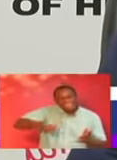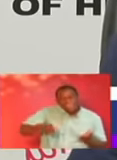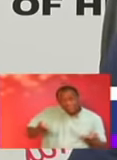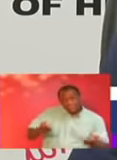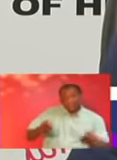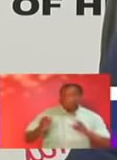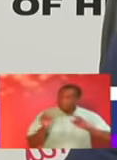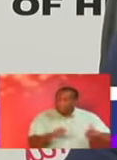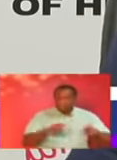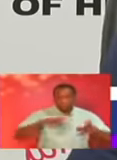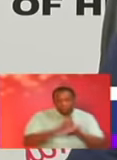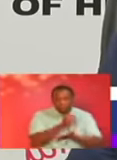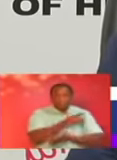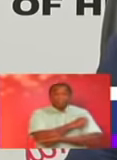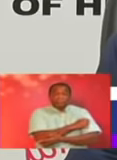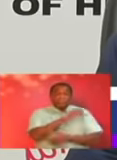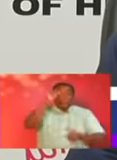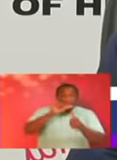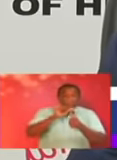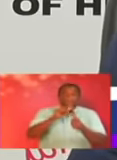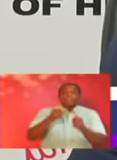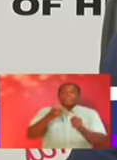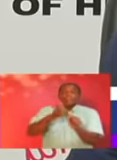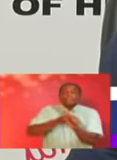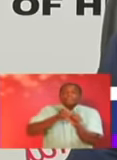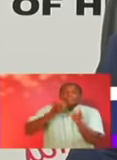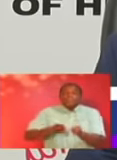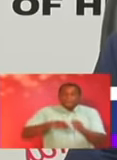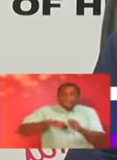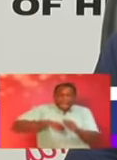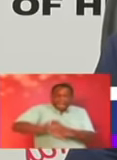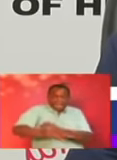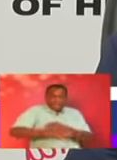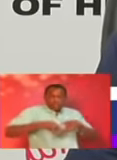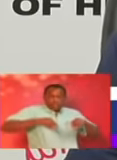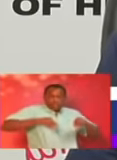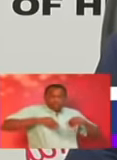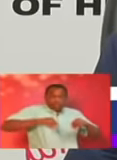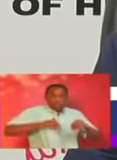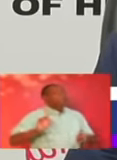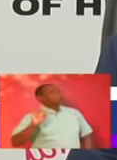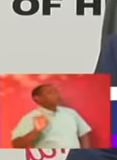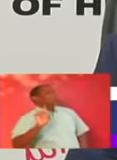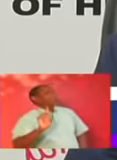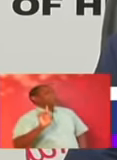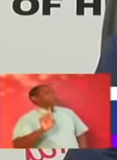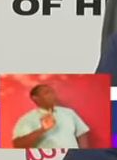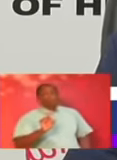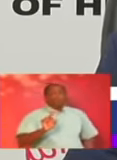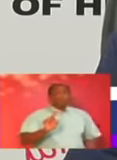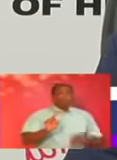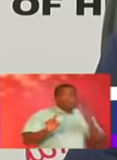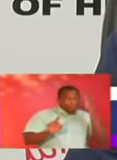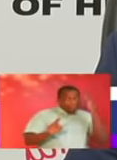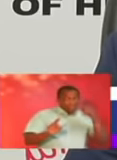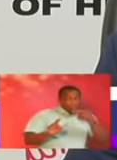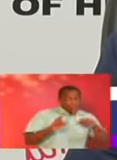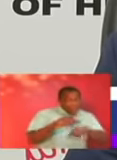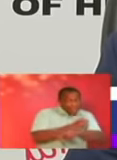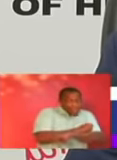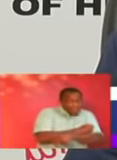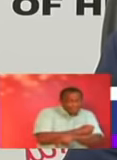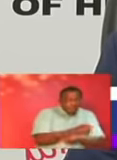not, is going to enter your store, your clothes store, your jewelry store, your shoe store. You know, we are,